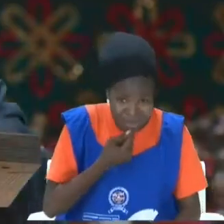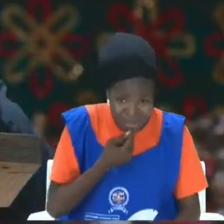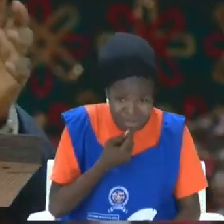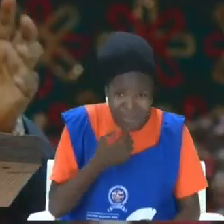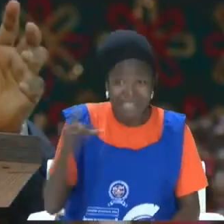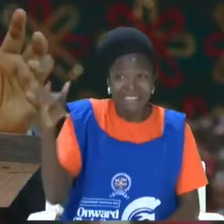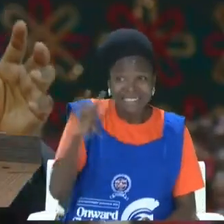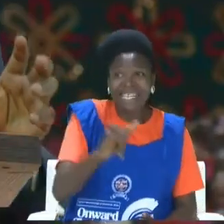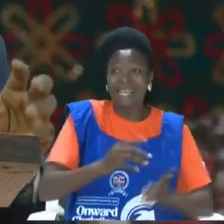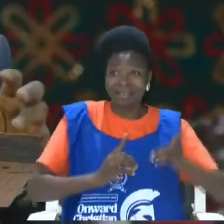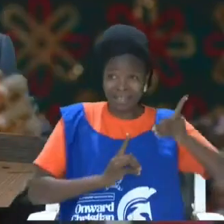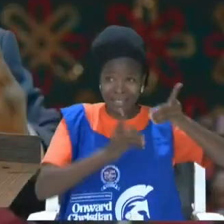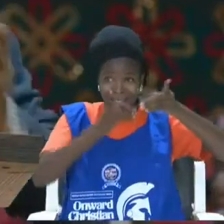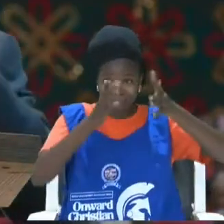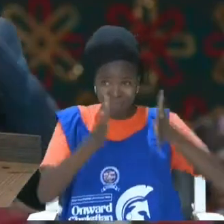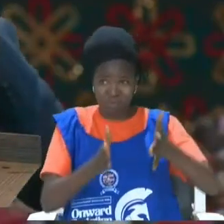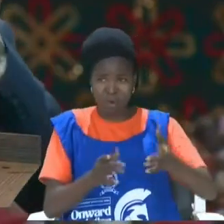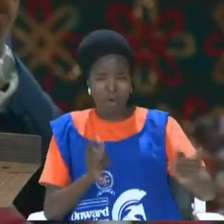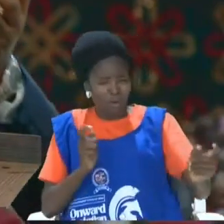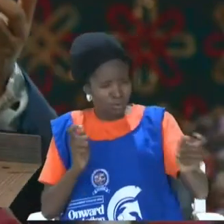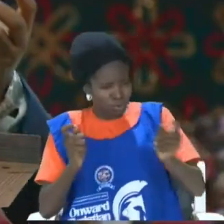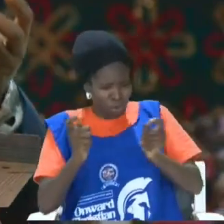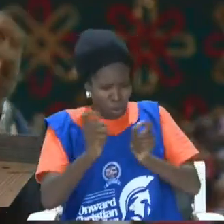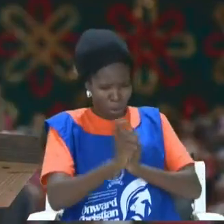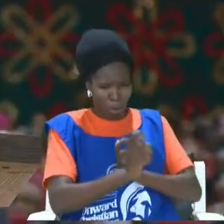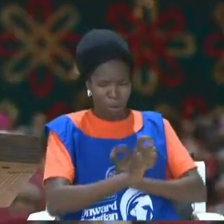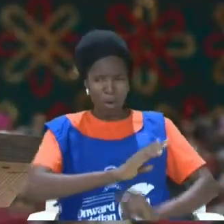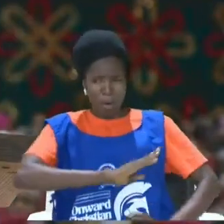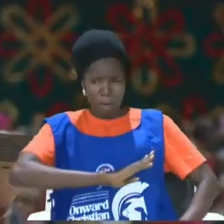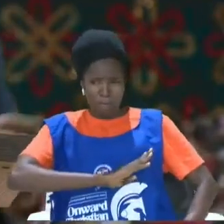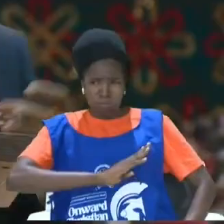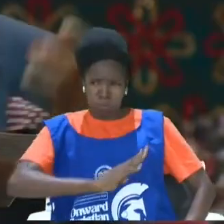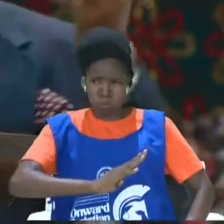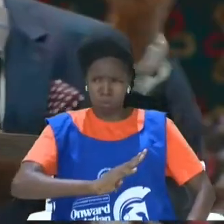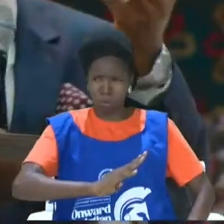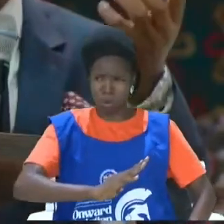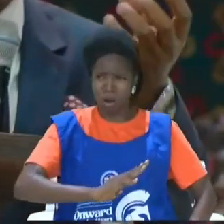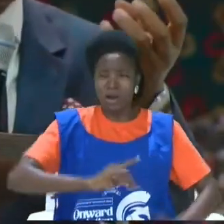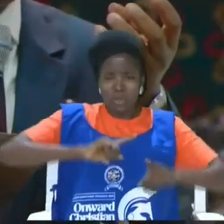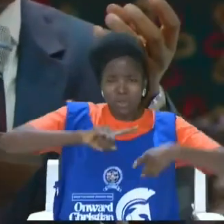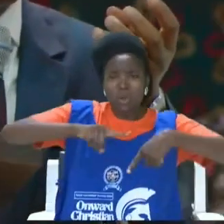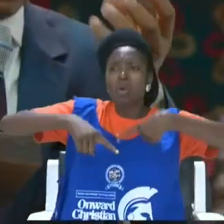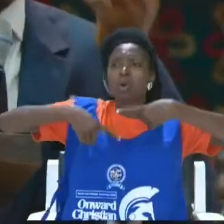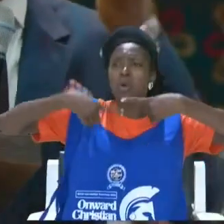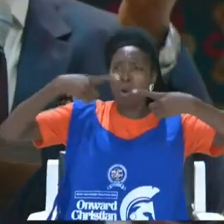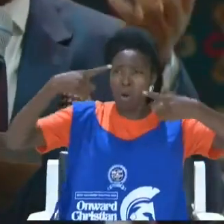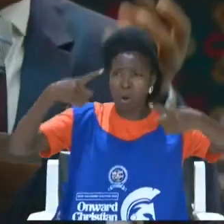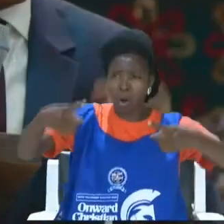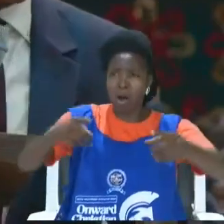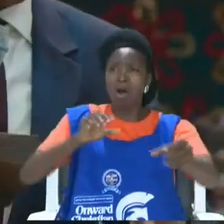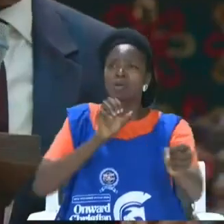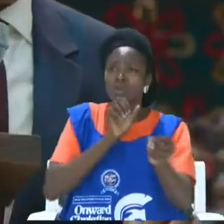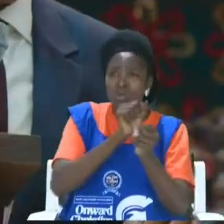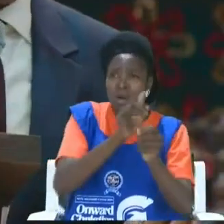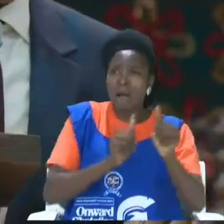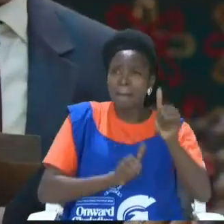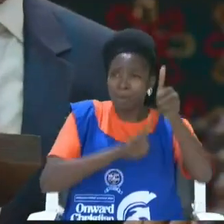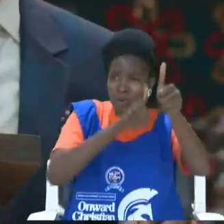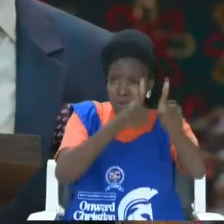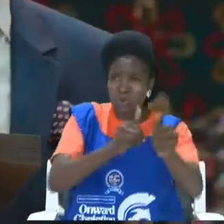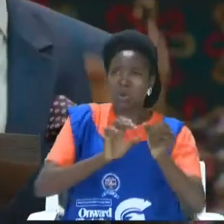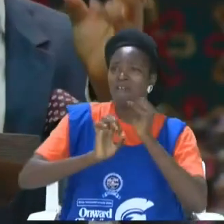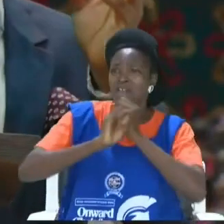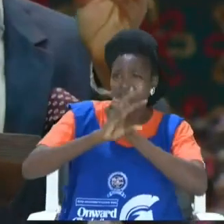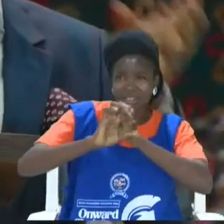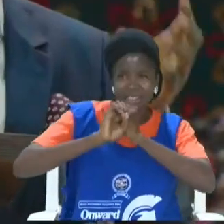the disciples turned to bold apostles.